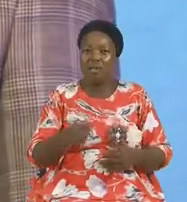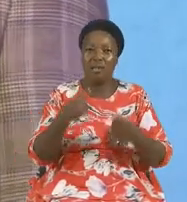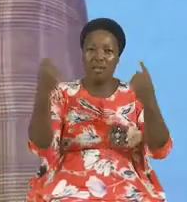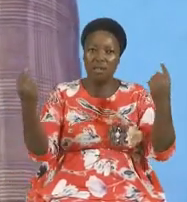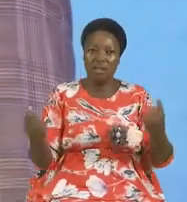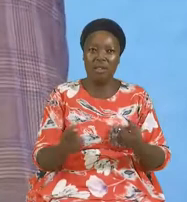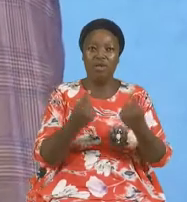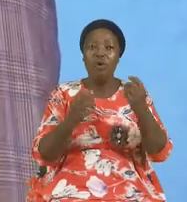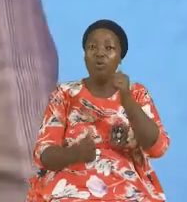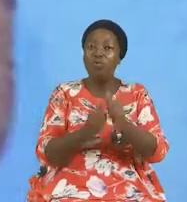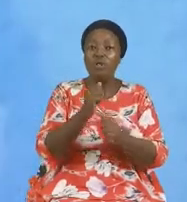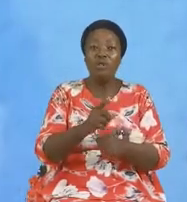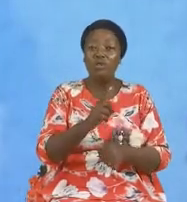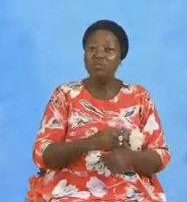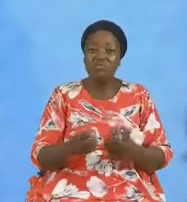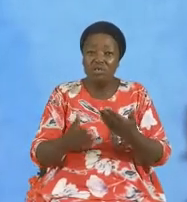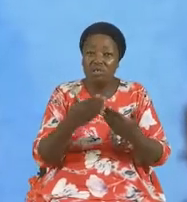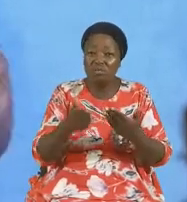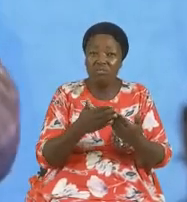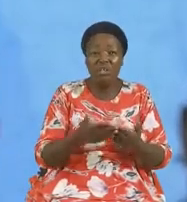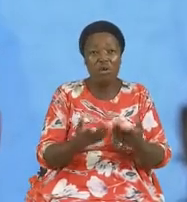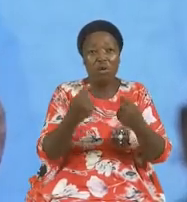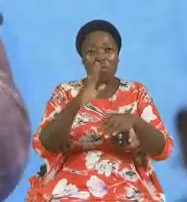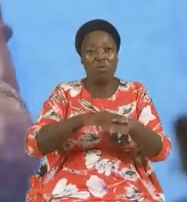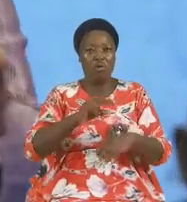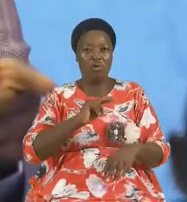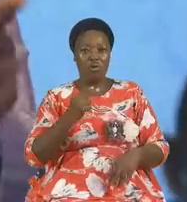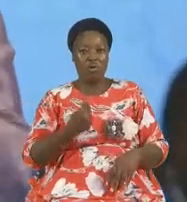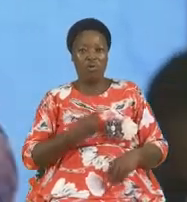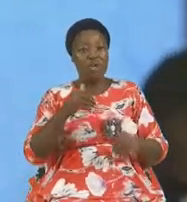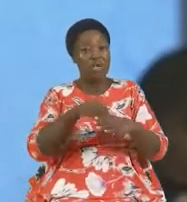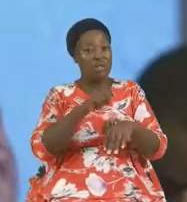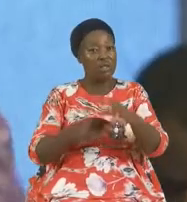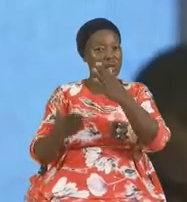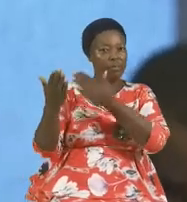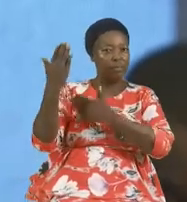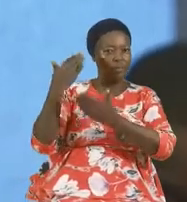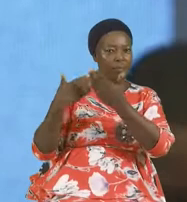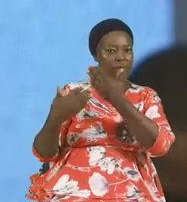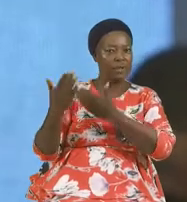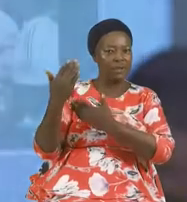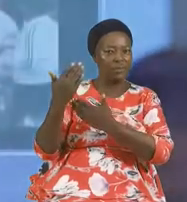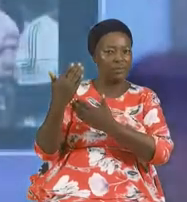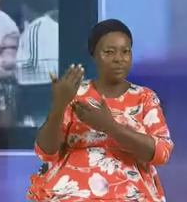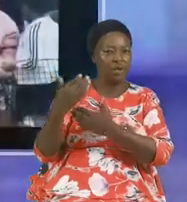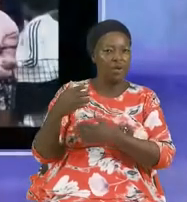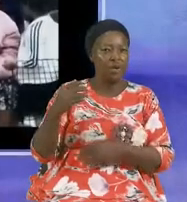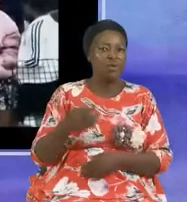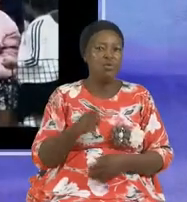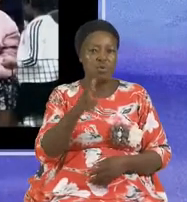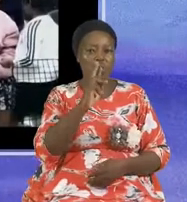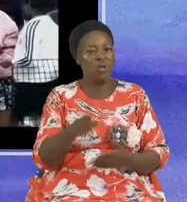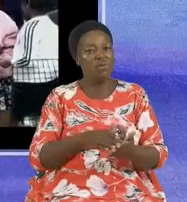every weight and the sin which does so easily beset us. In